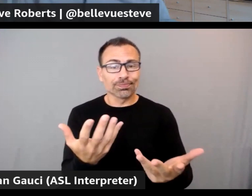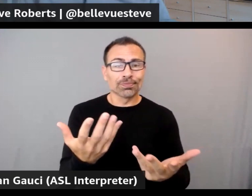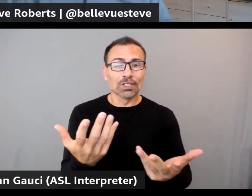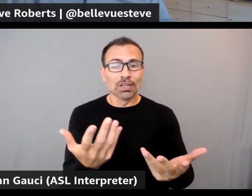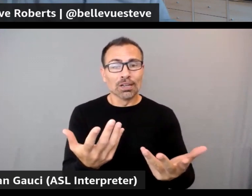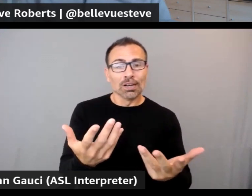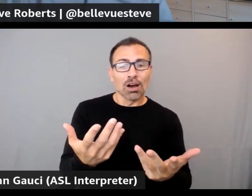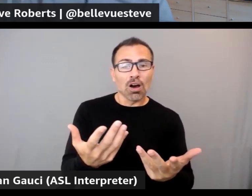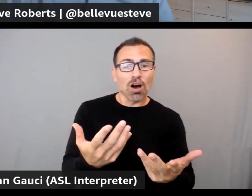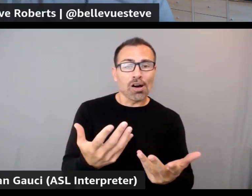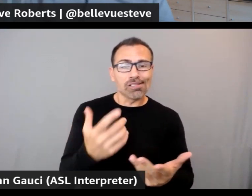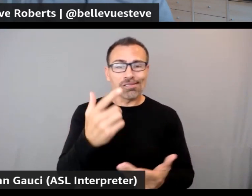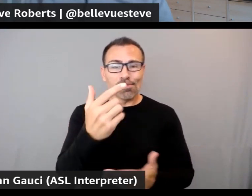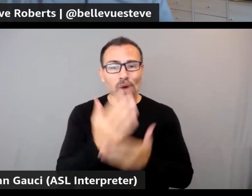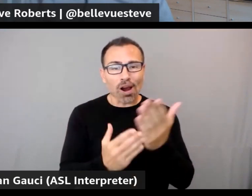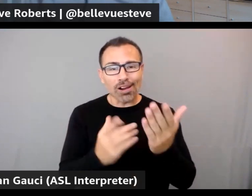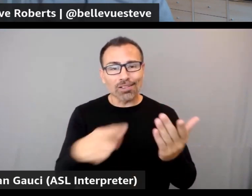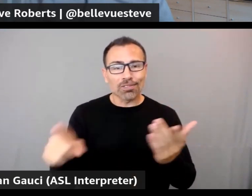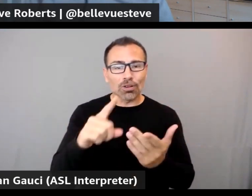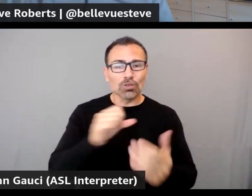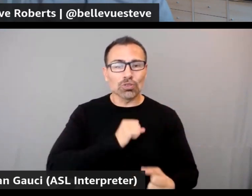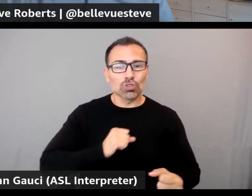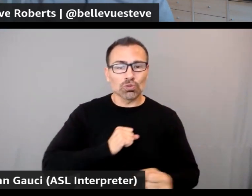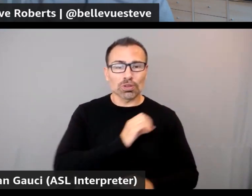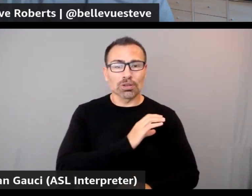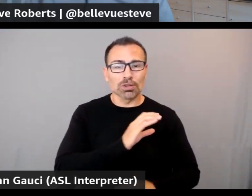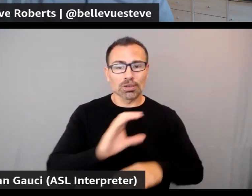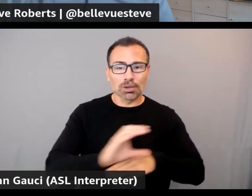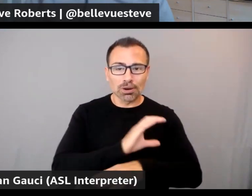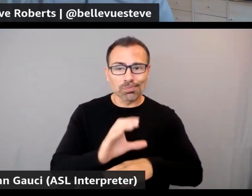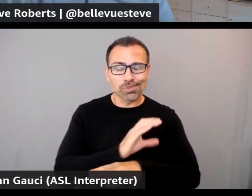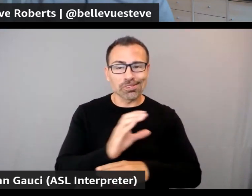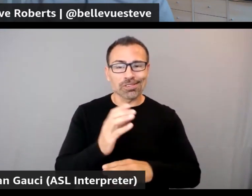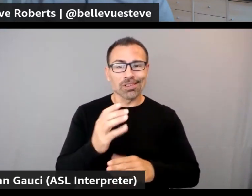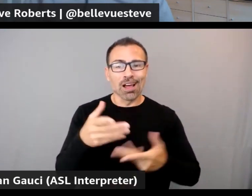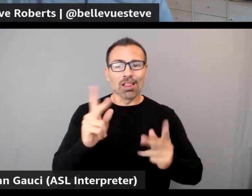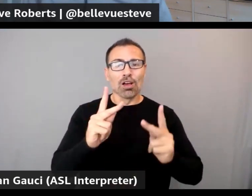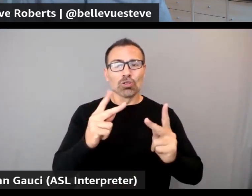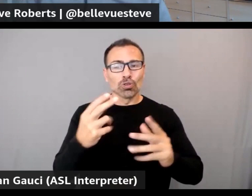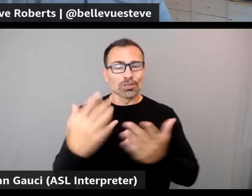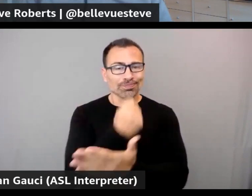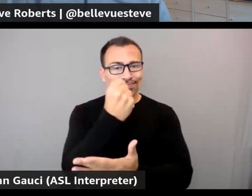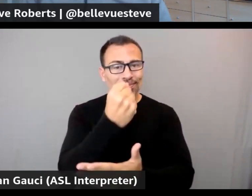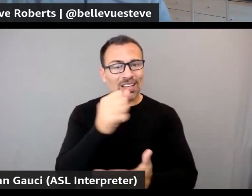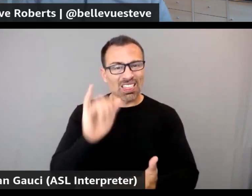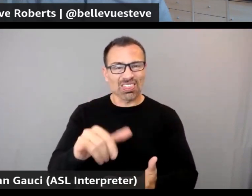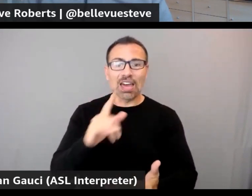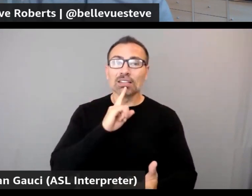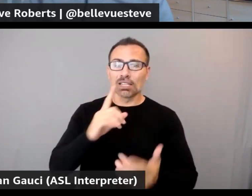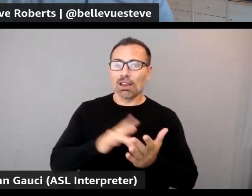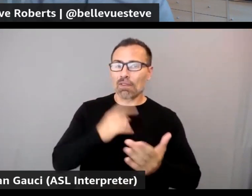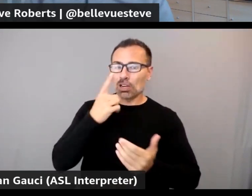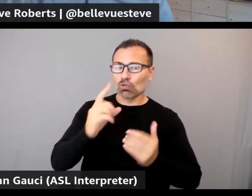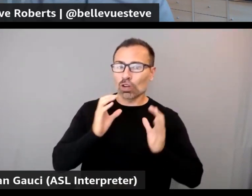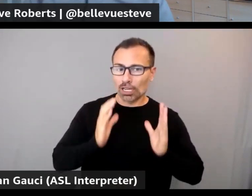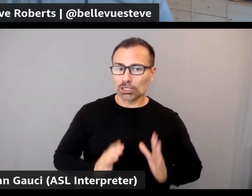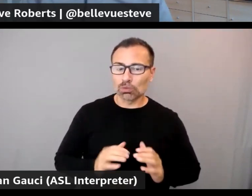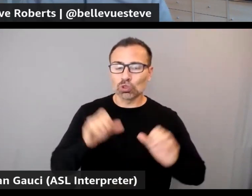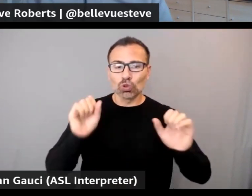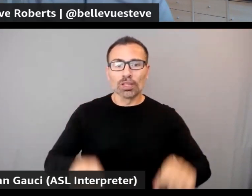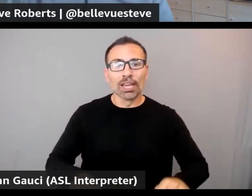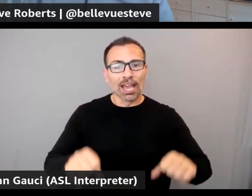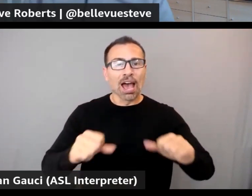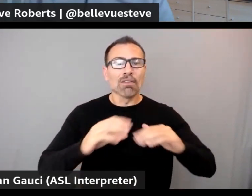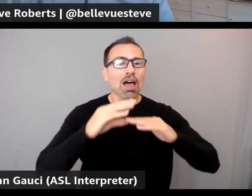those supercomputers, that's huge advantage for customers that need the scale, need the elasticity, because you don't